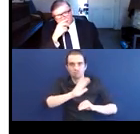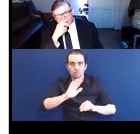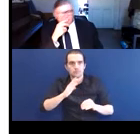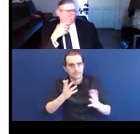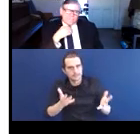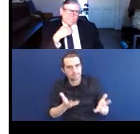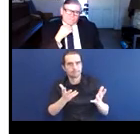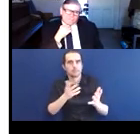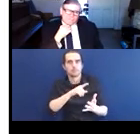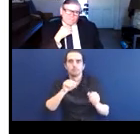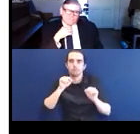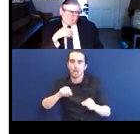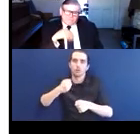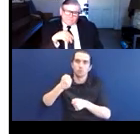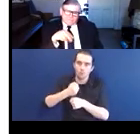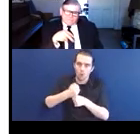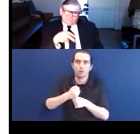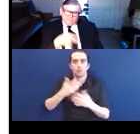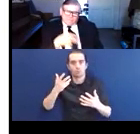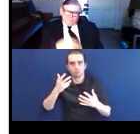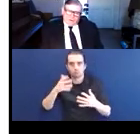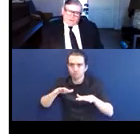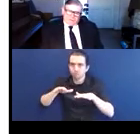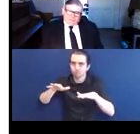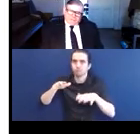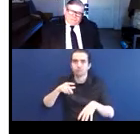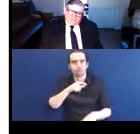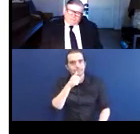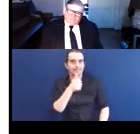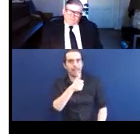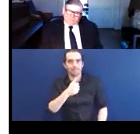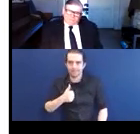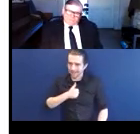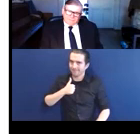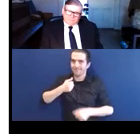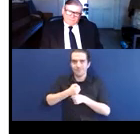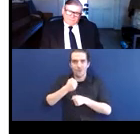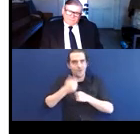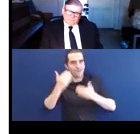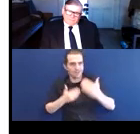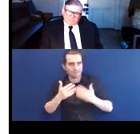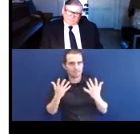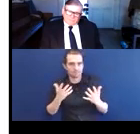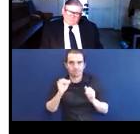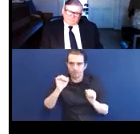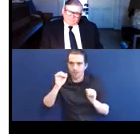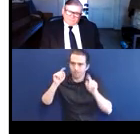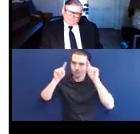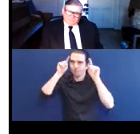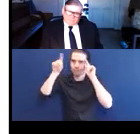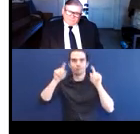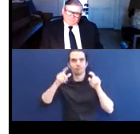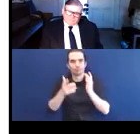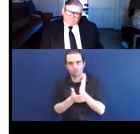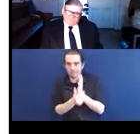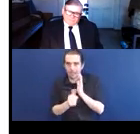to develop their skills and be gainfully employed. Very good. So what do you think are the main barriers that